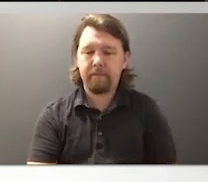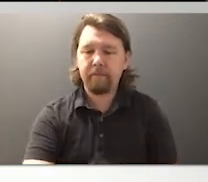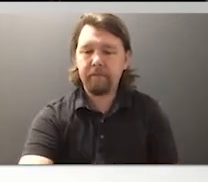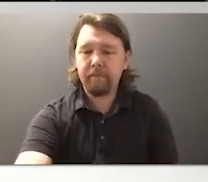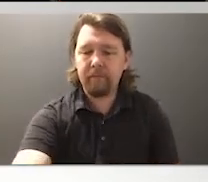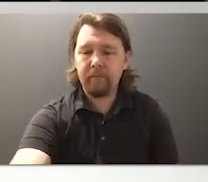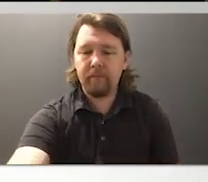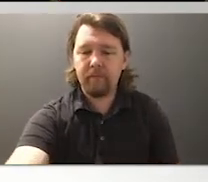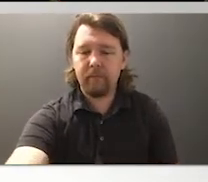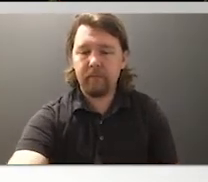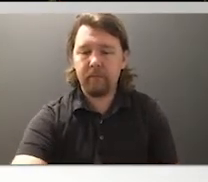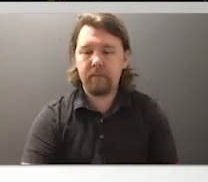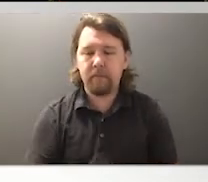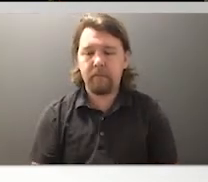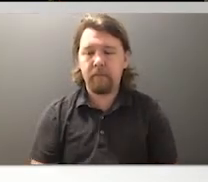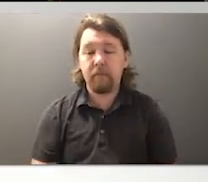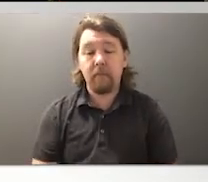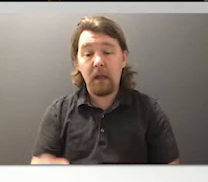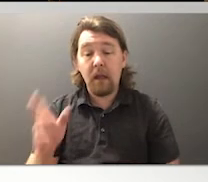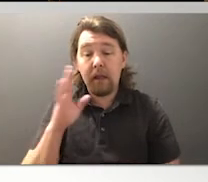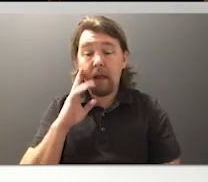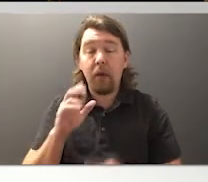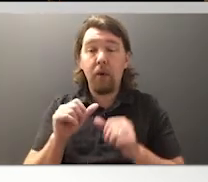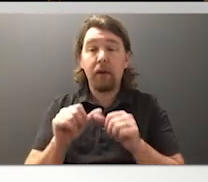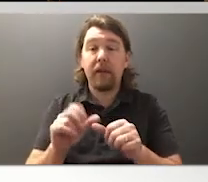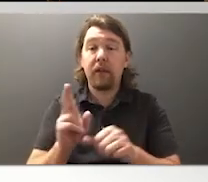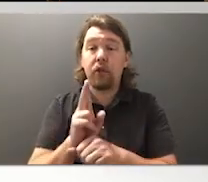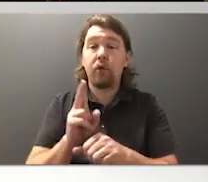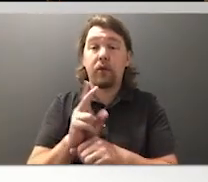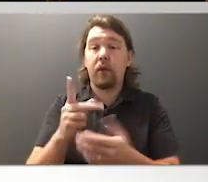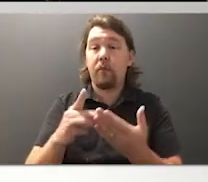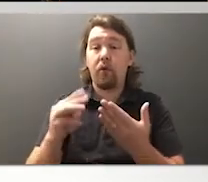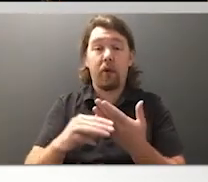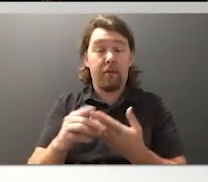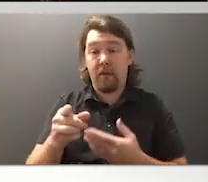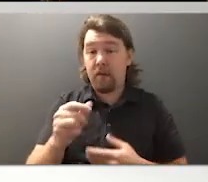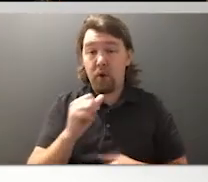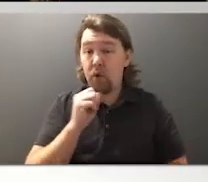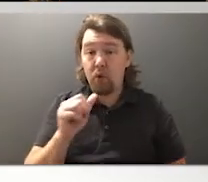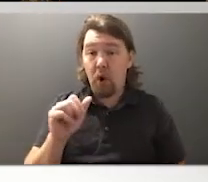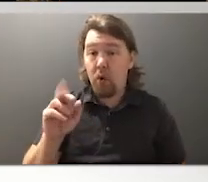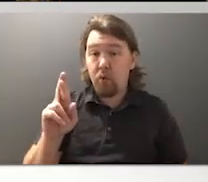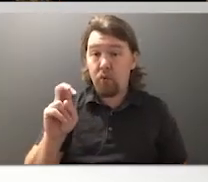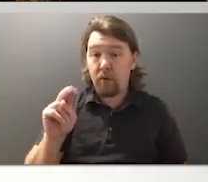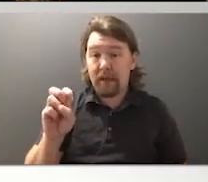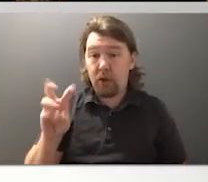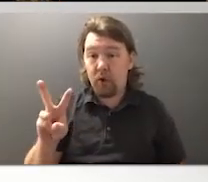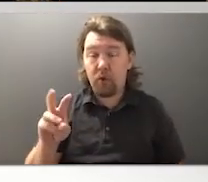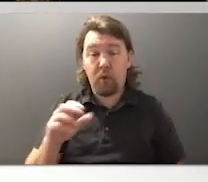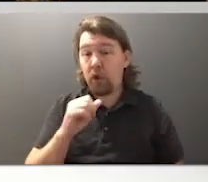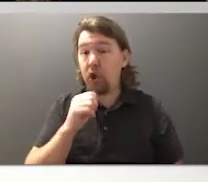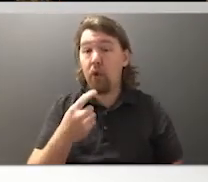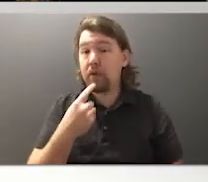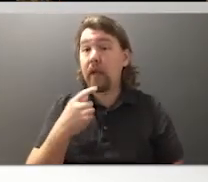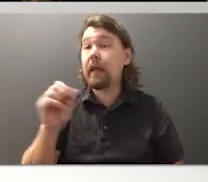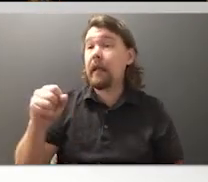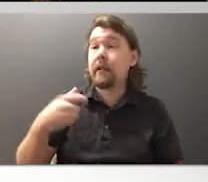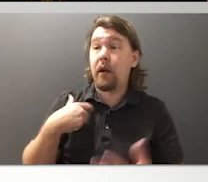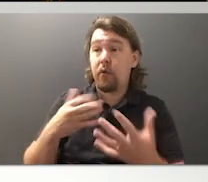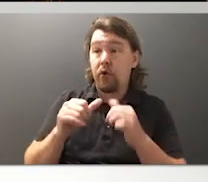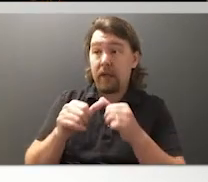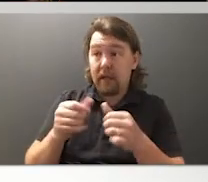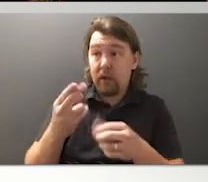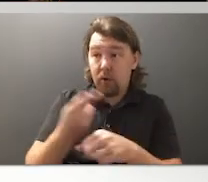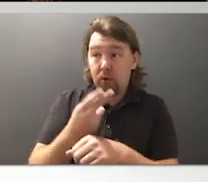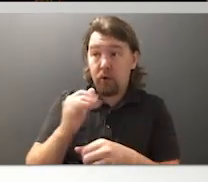You're gonna continue using the program. So if you don't renew or say I'm gonna continue to use this program, then the funds will go back to the